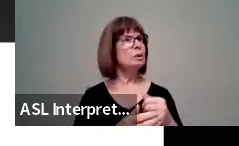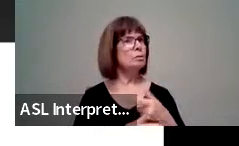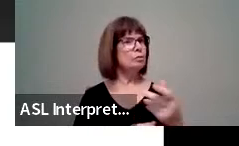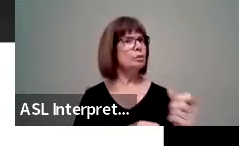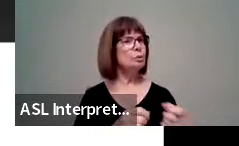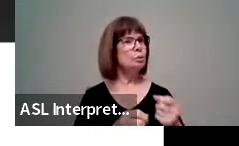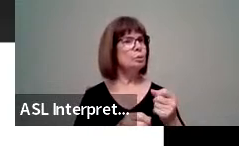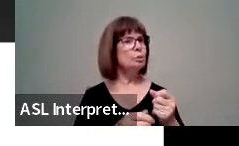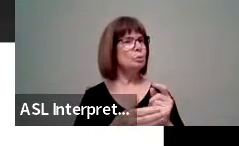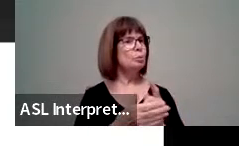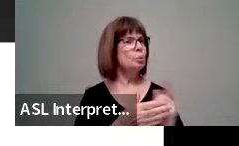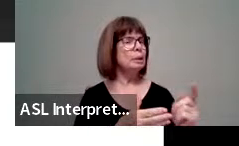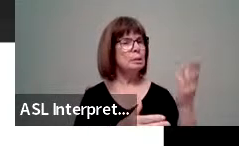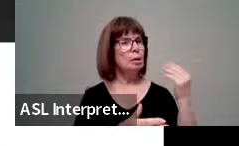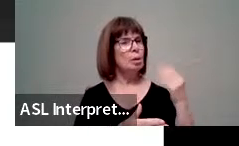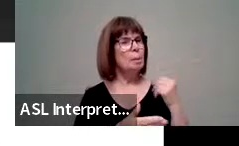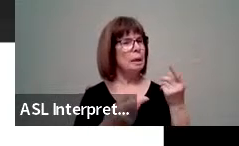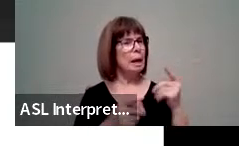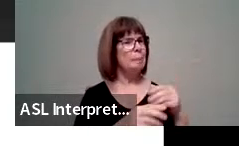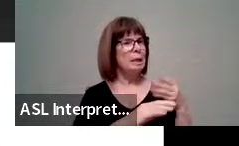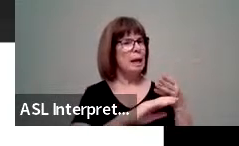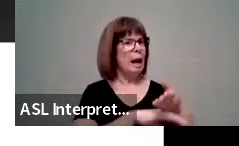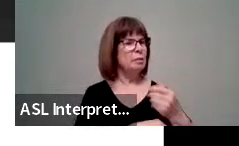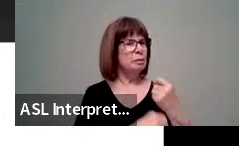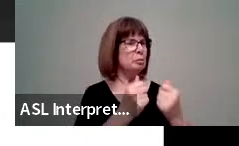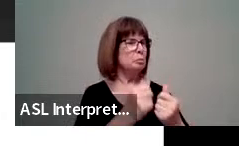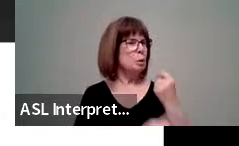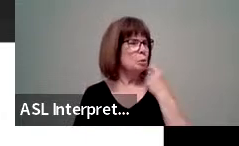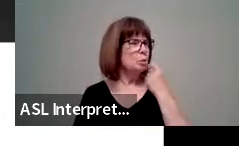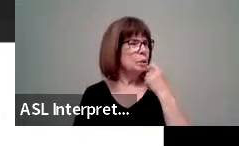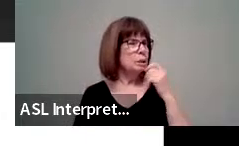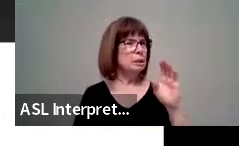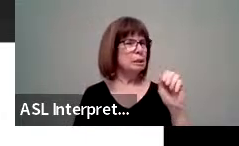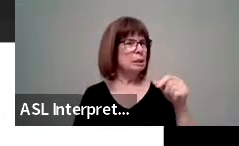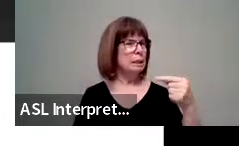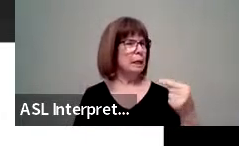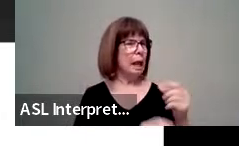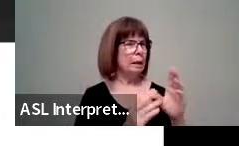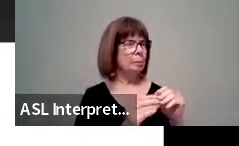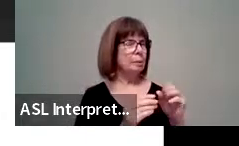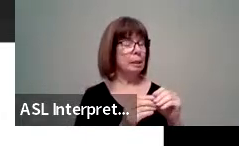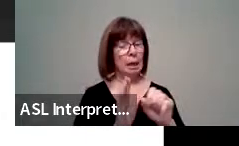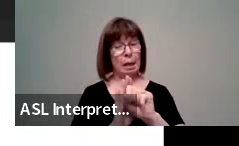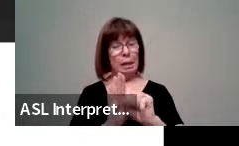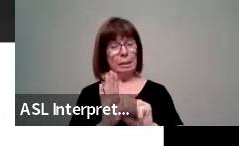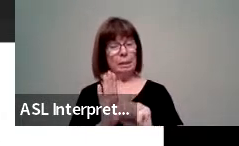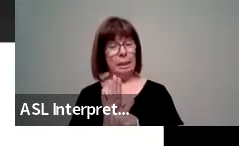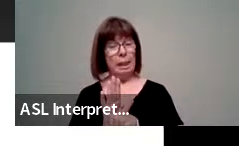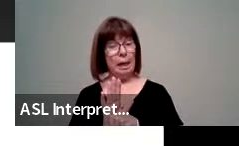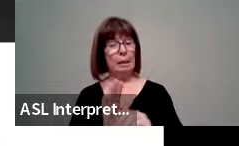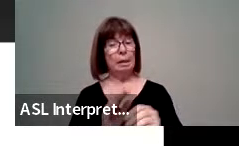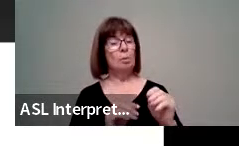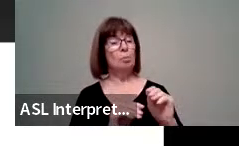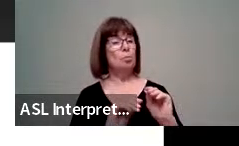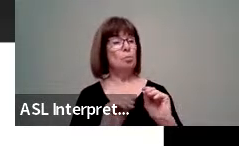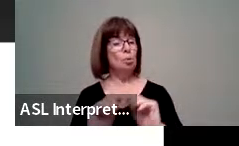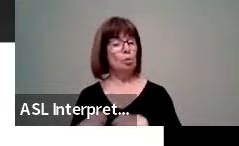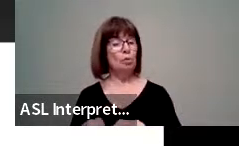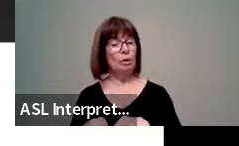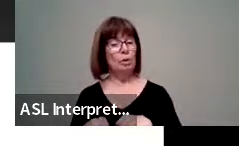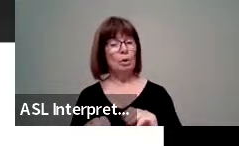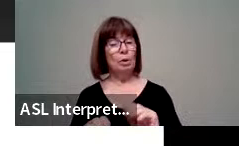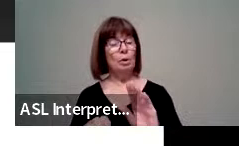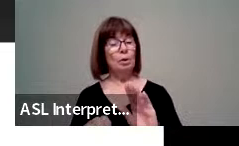happened since our last CAG meeting. The state moved their